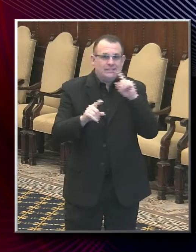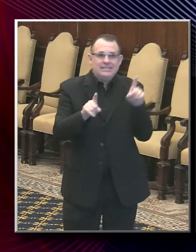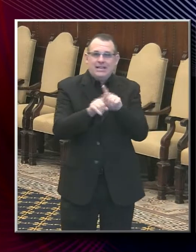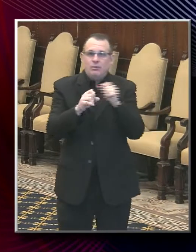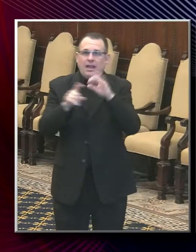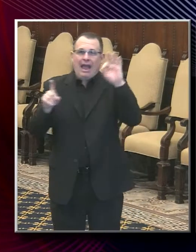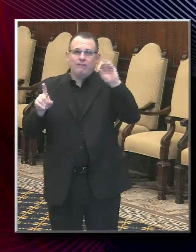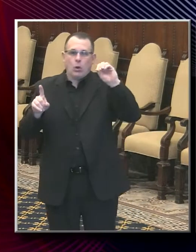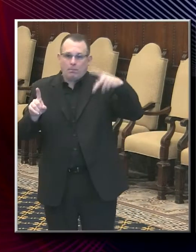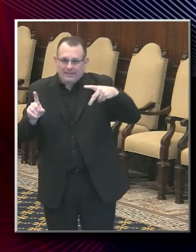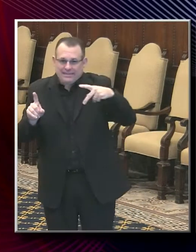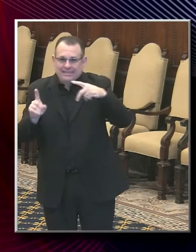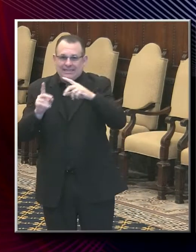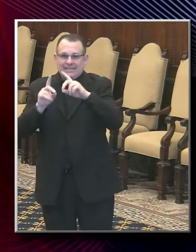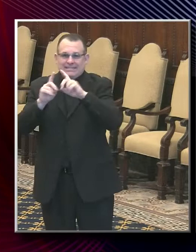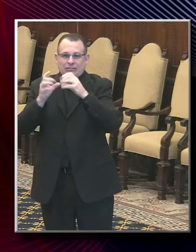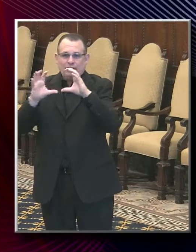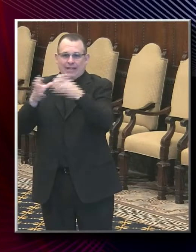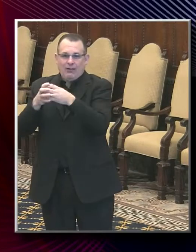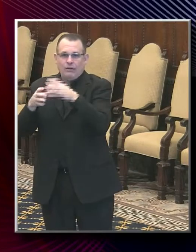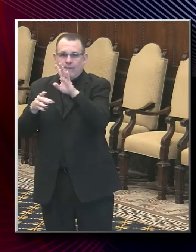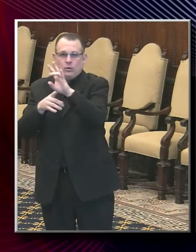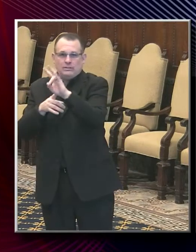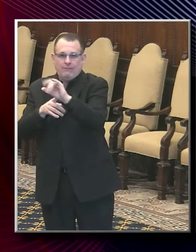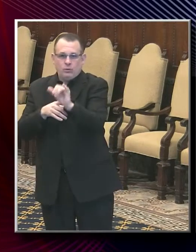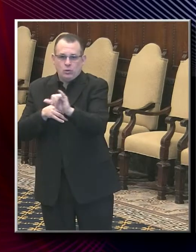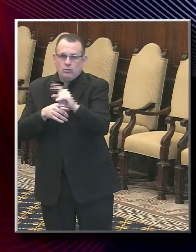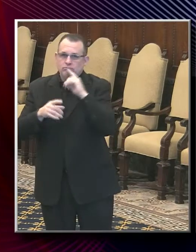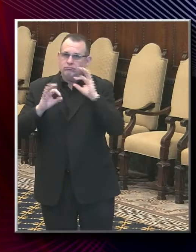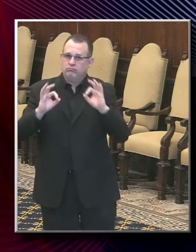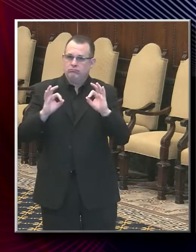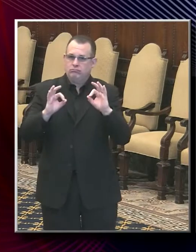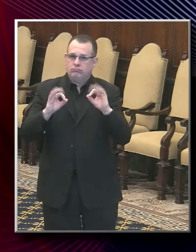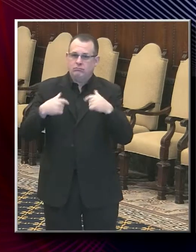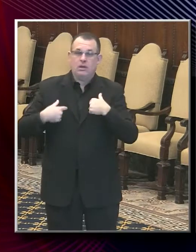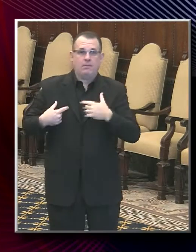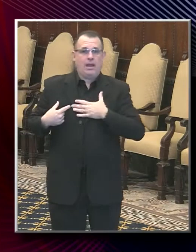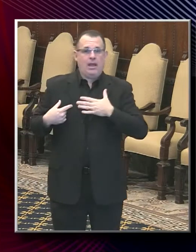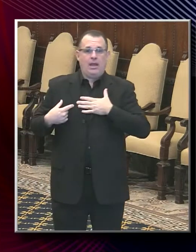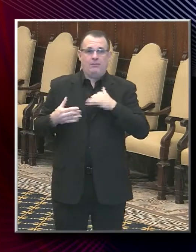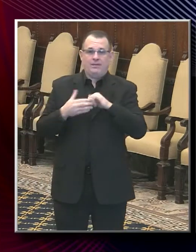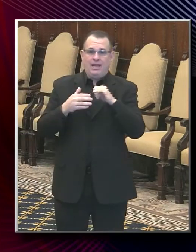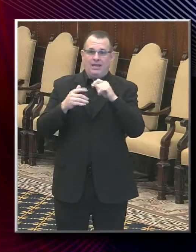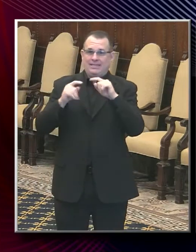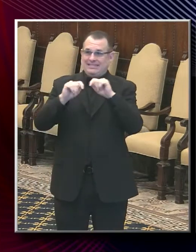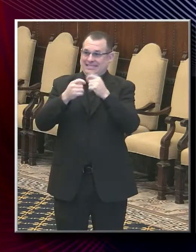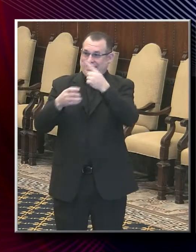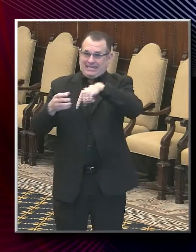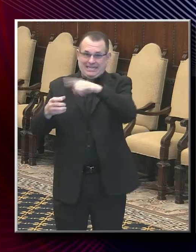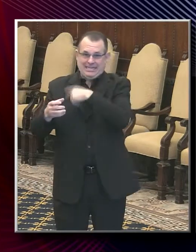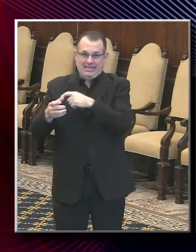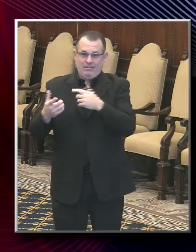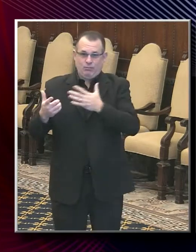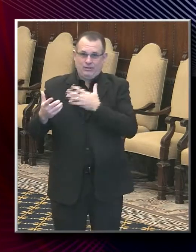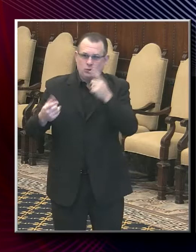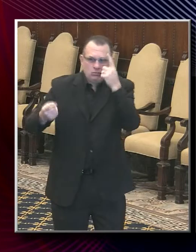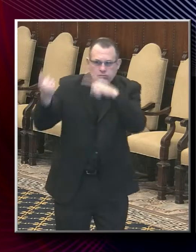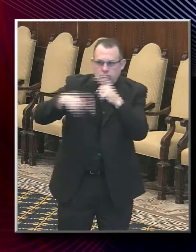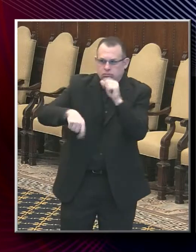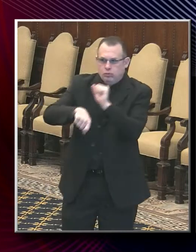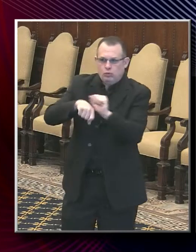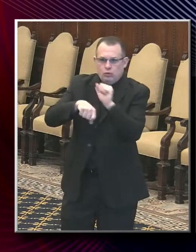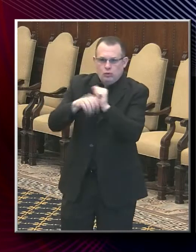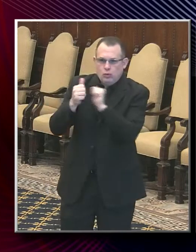with District Council 47. I'm grateful to Michael Bresnan and his leadership team for their willingness to work with us and develop a